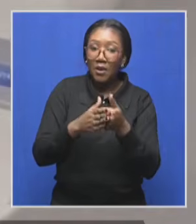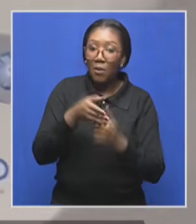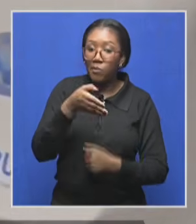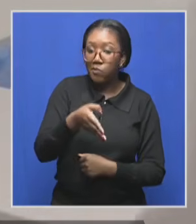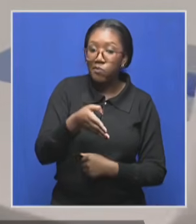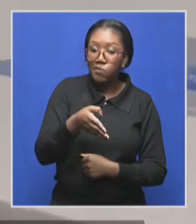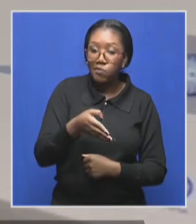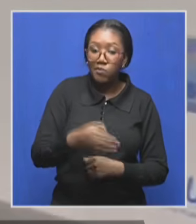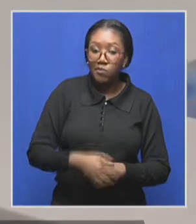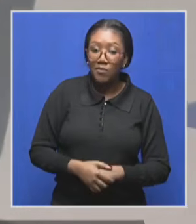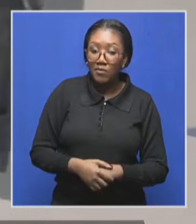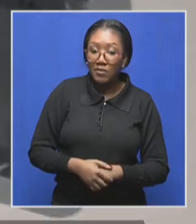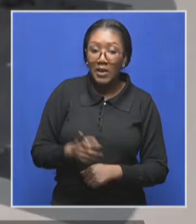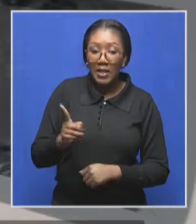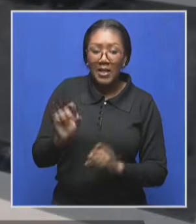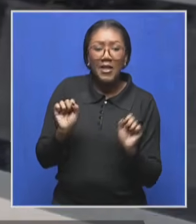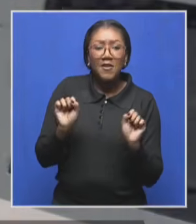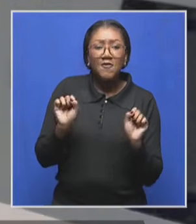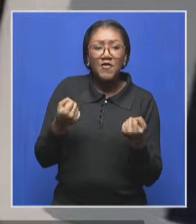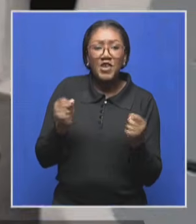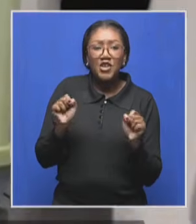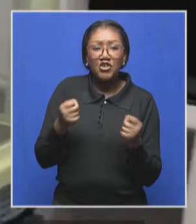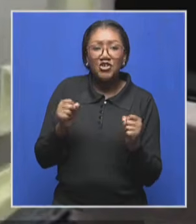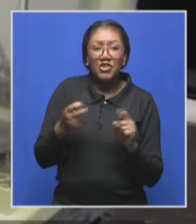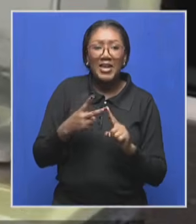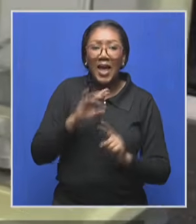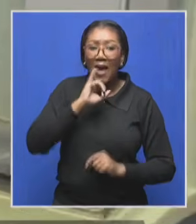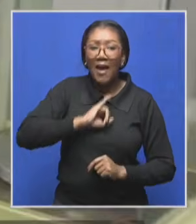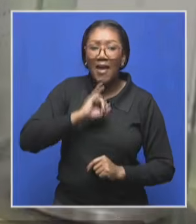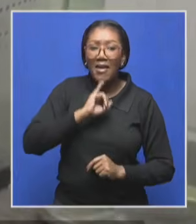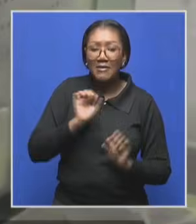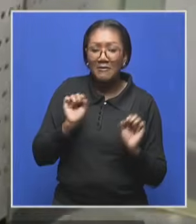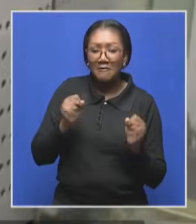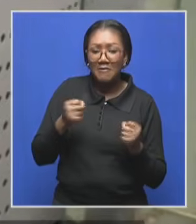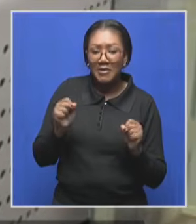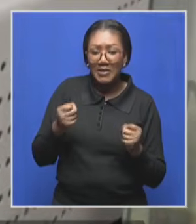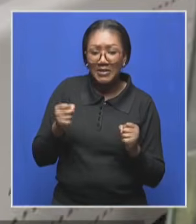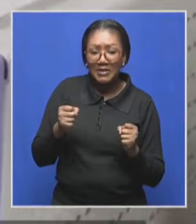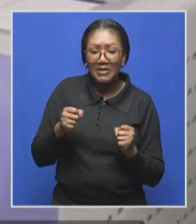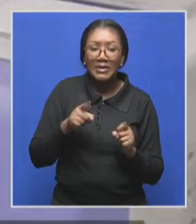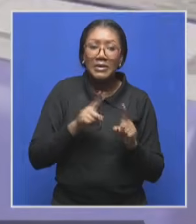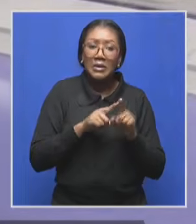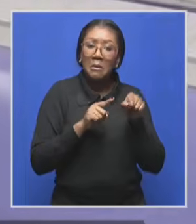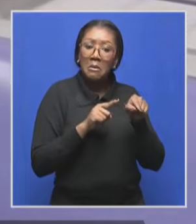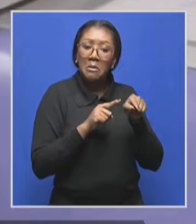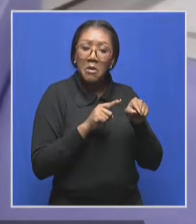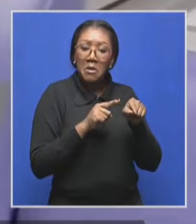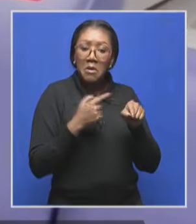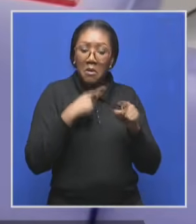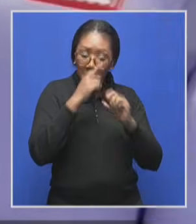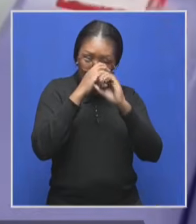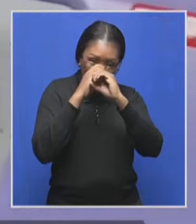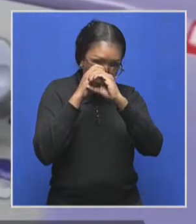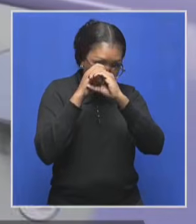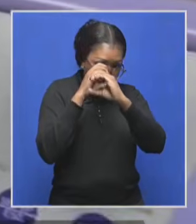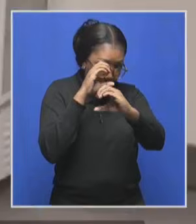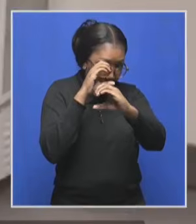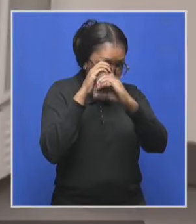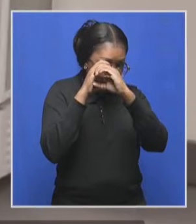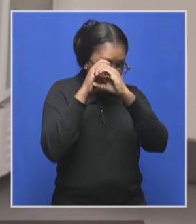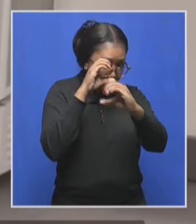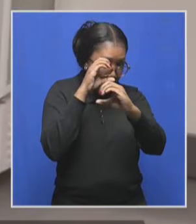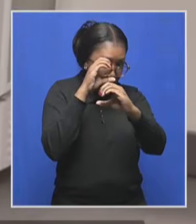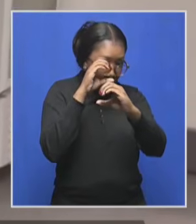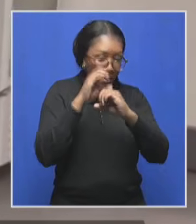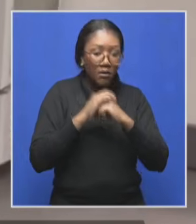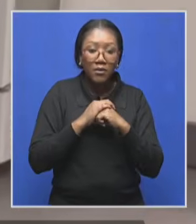to this side, I mean, I can see the fridges and then the freezers as well, but through this door, there's also the microscope. Tell us